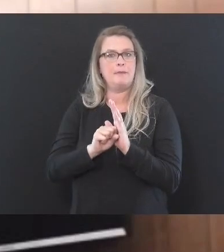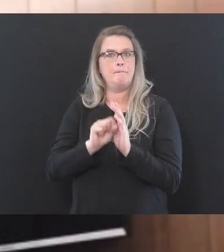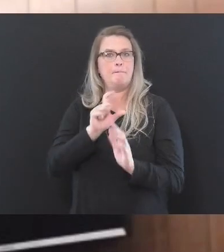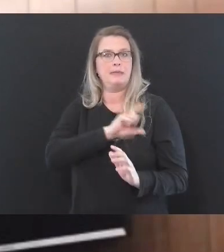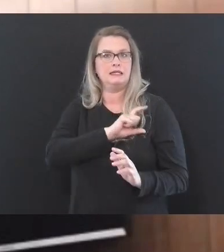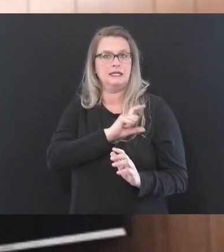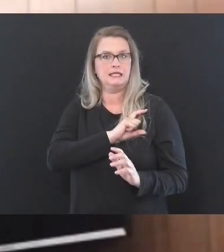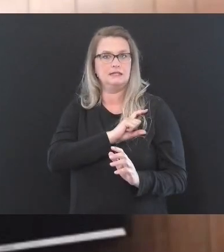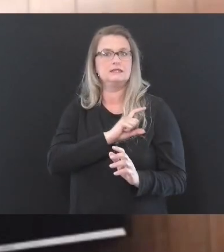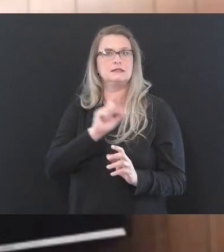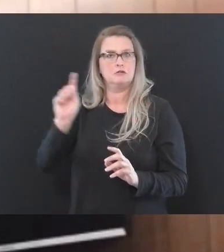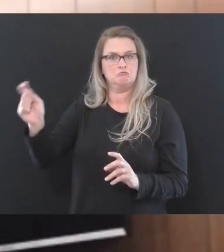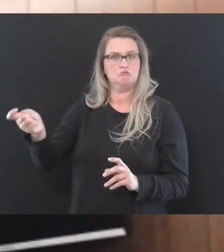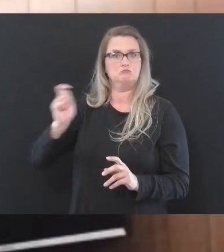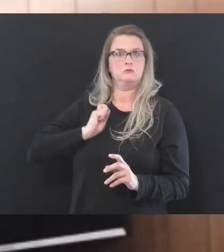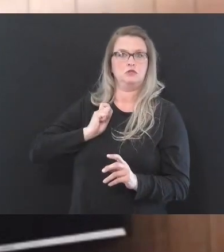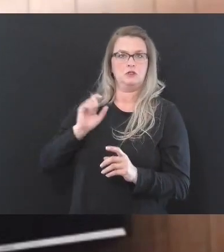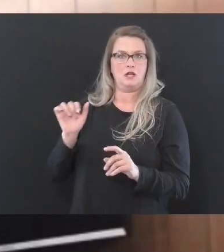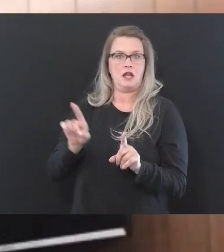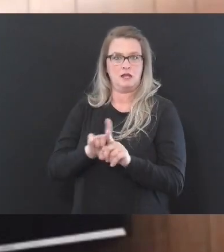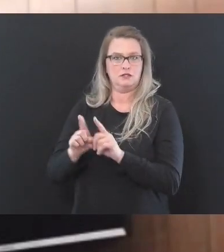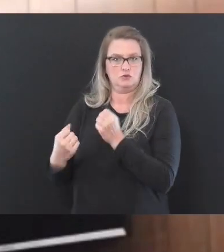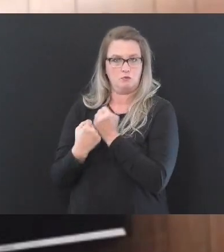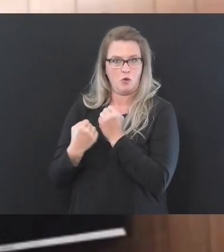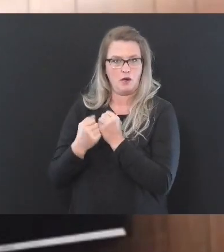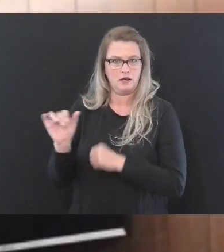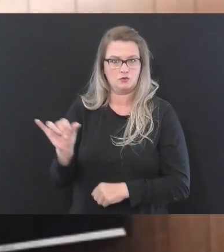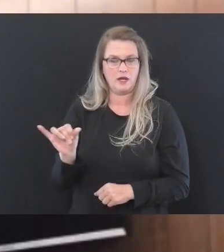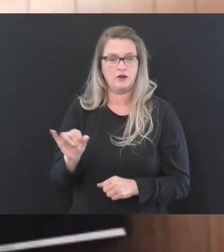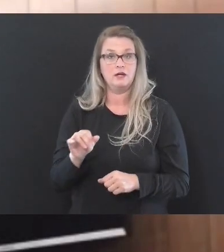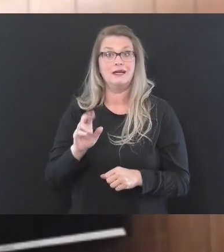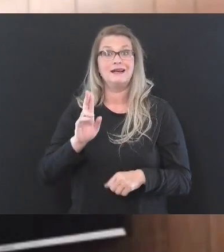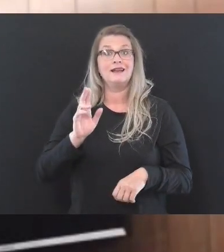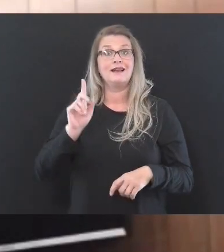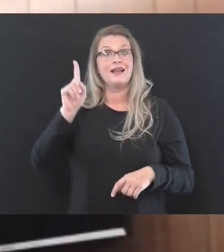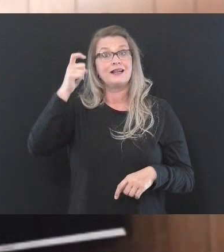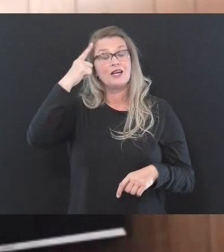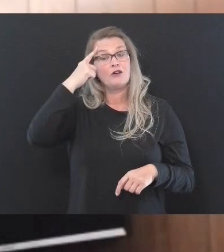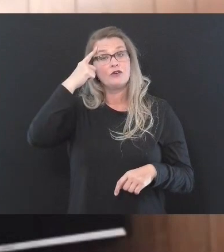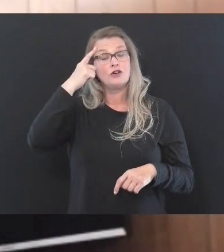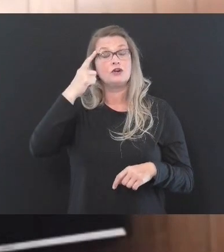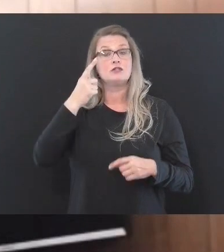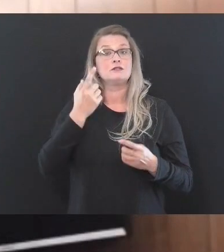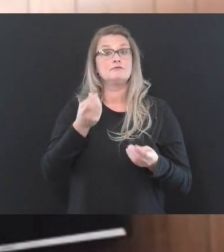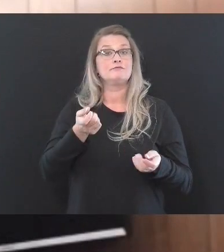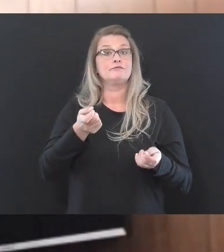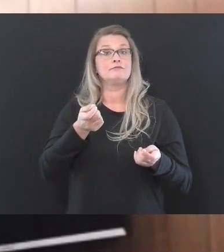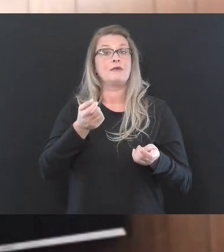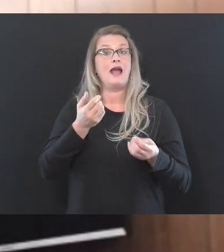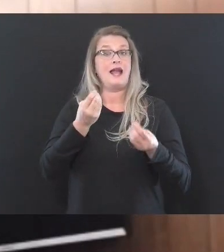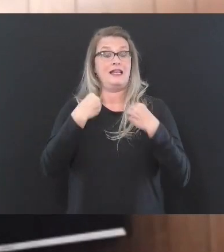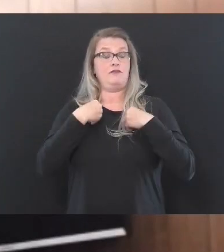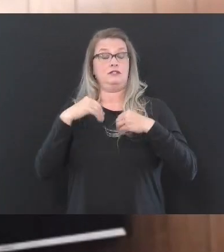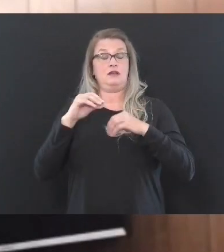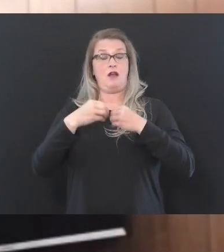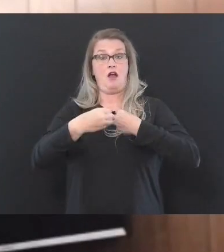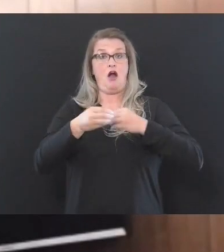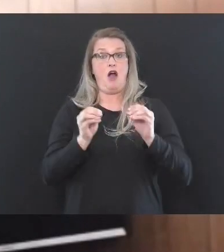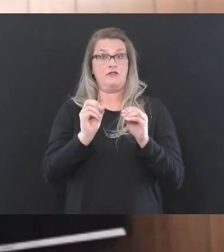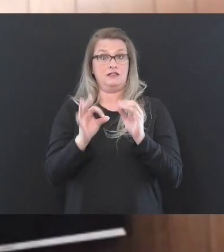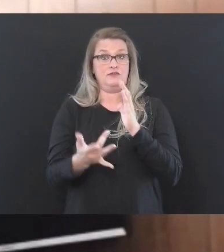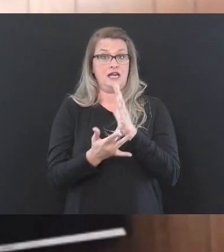on that mission. Also, at the direction of Governor Justice, we have a team from the Office of Technology, Workforce